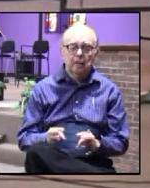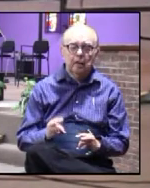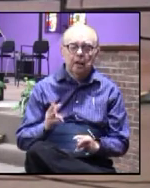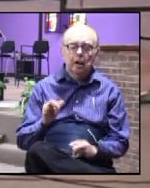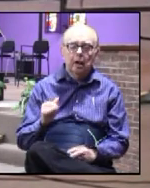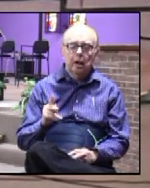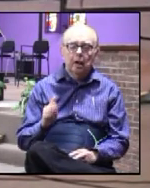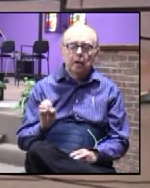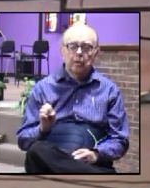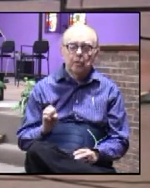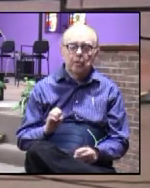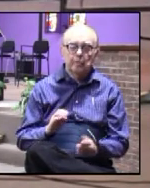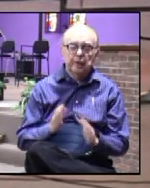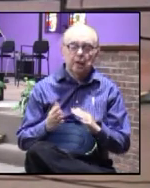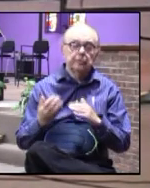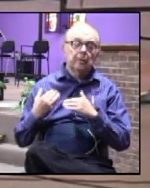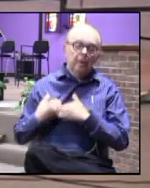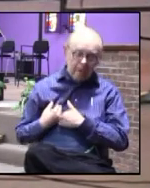really heavy.